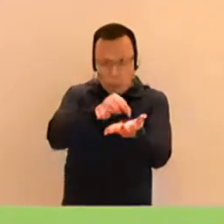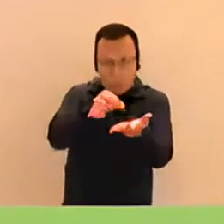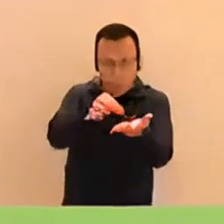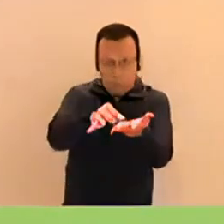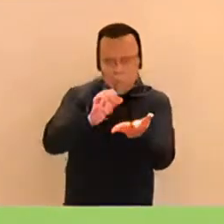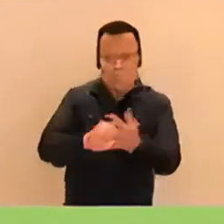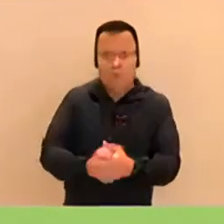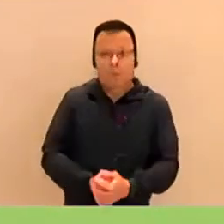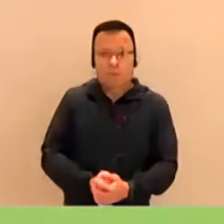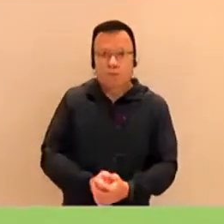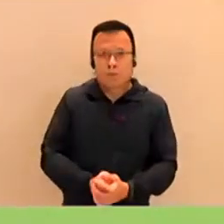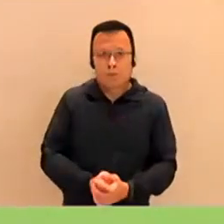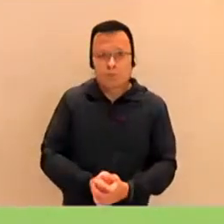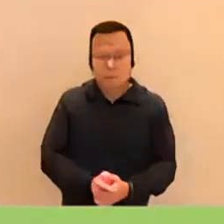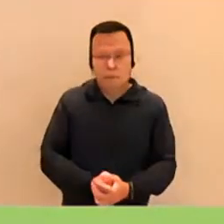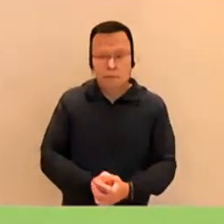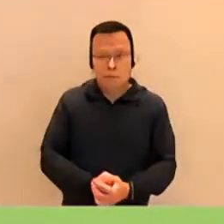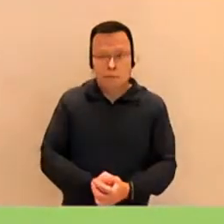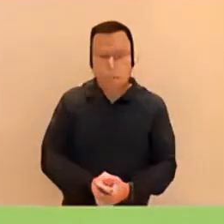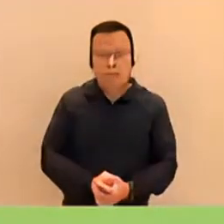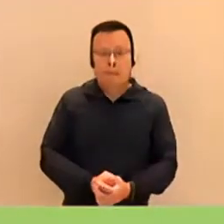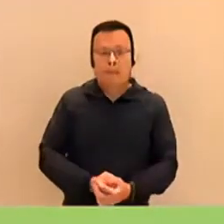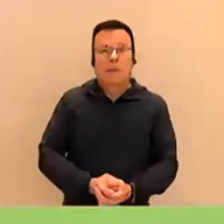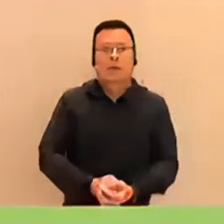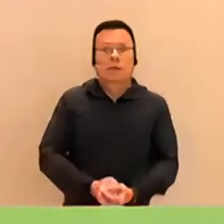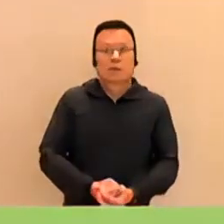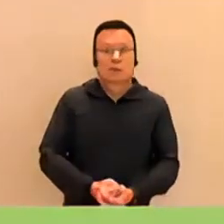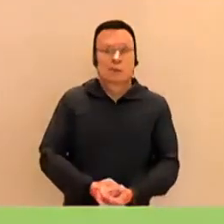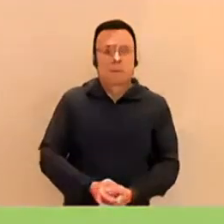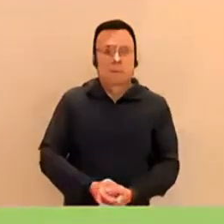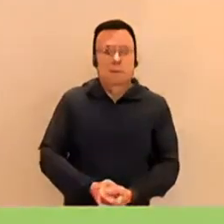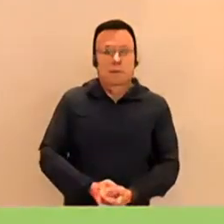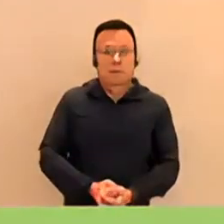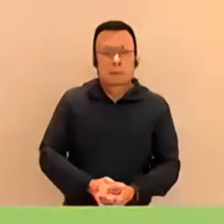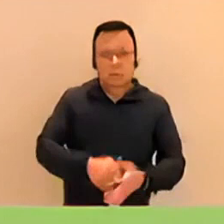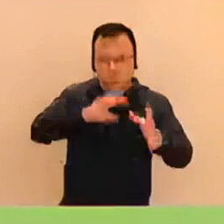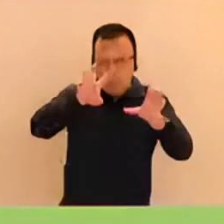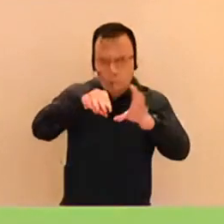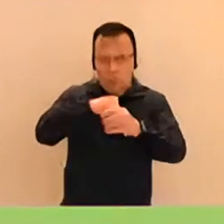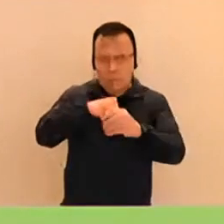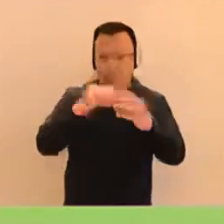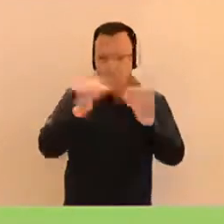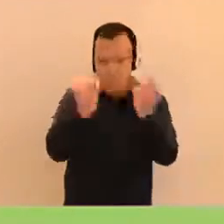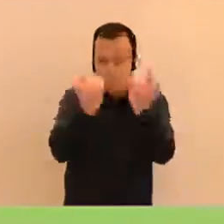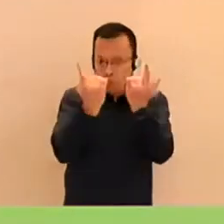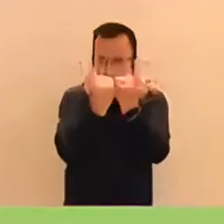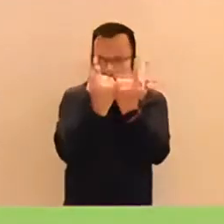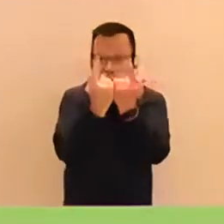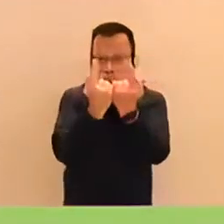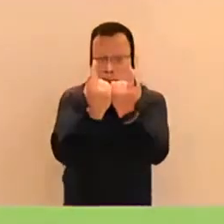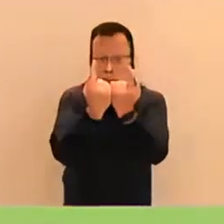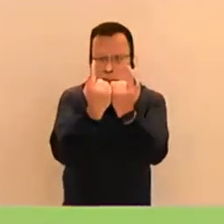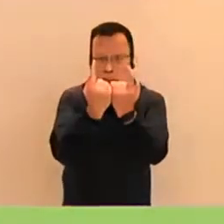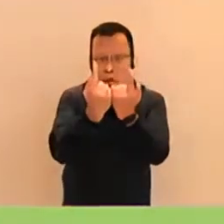neighboring areas. Now, the entire Loving Metropolis will provide over